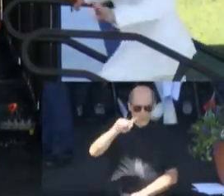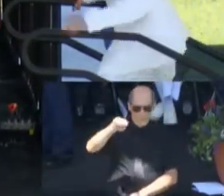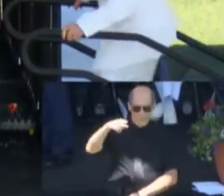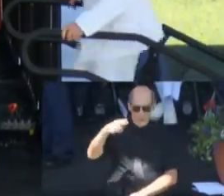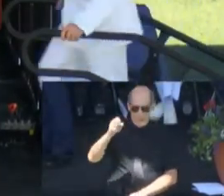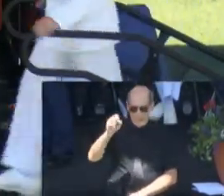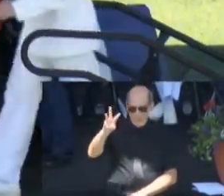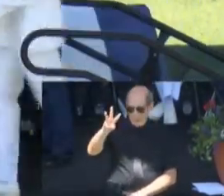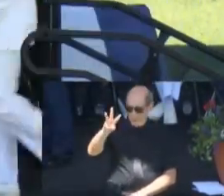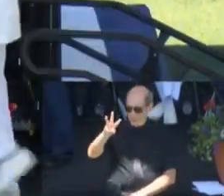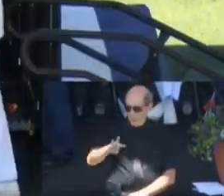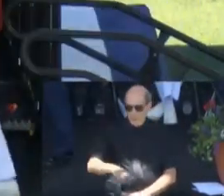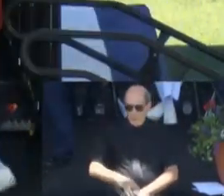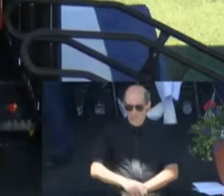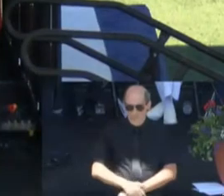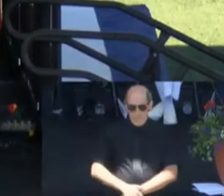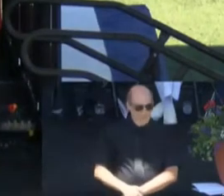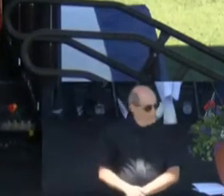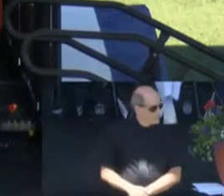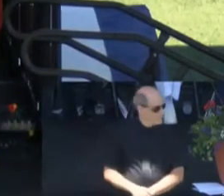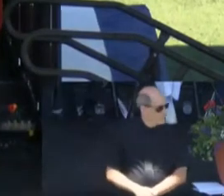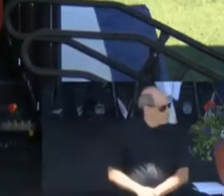Matthew Ryan Dunaway.